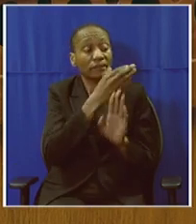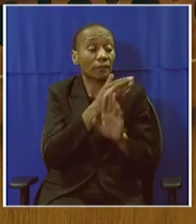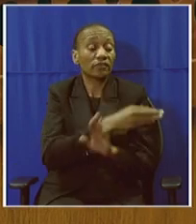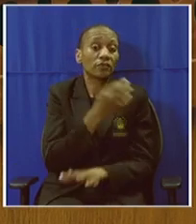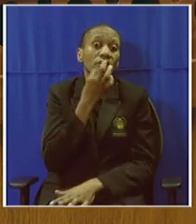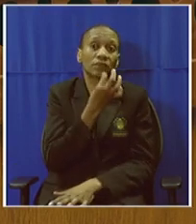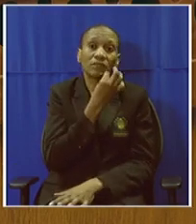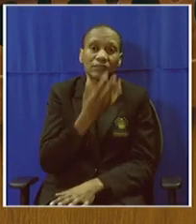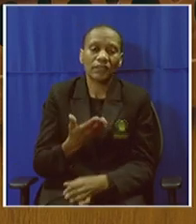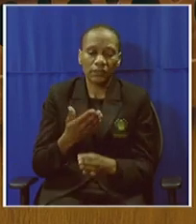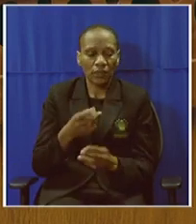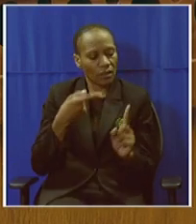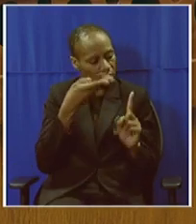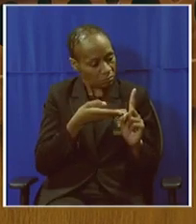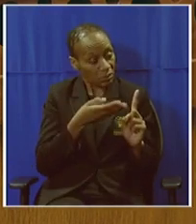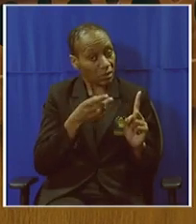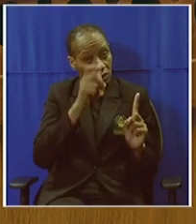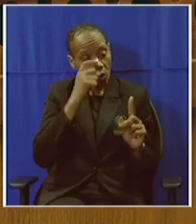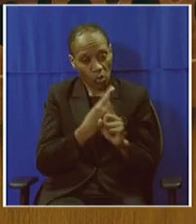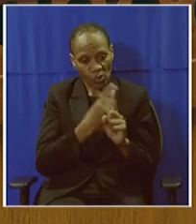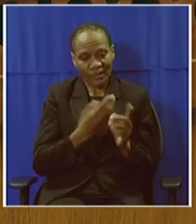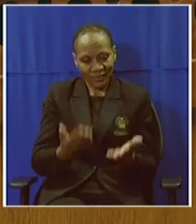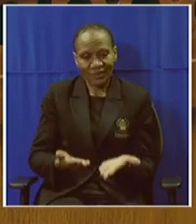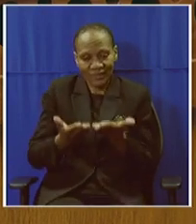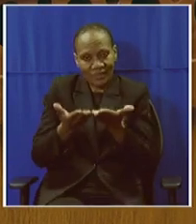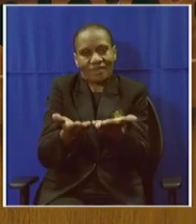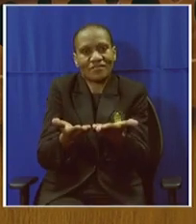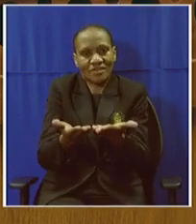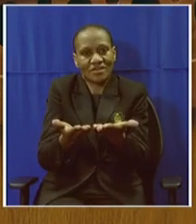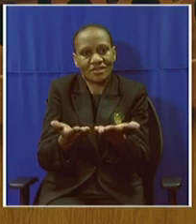combatant serving beyond her duty.